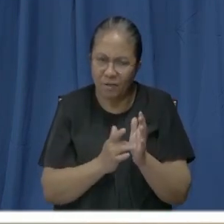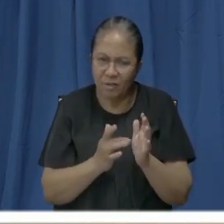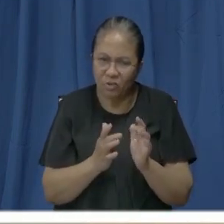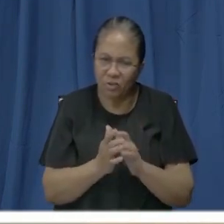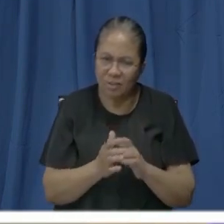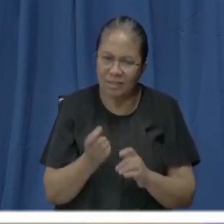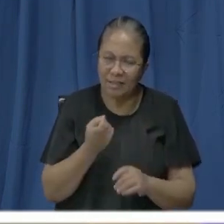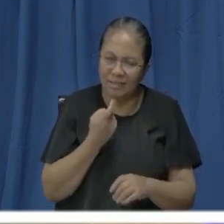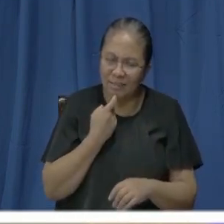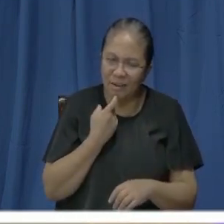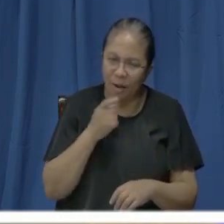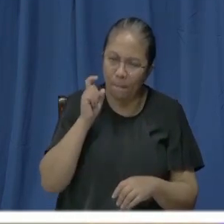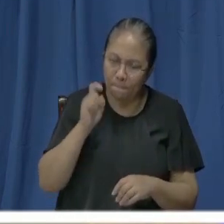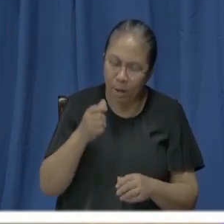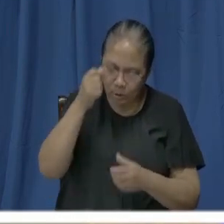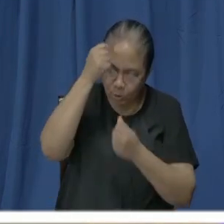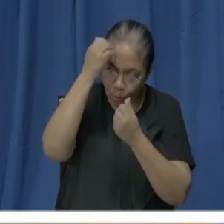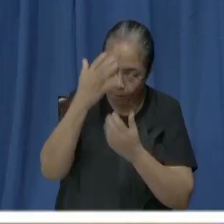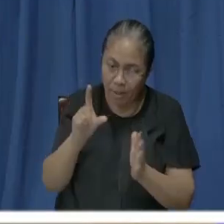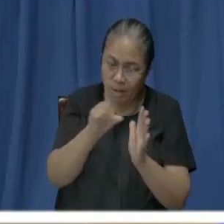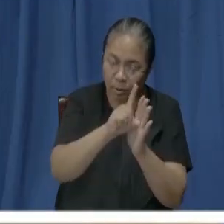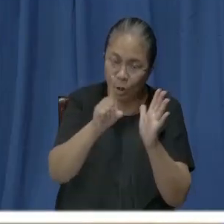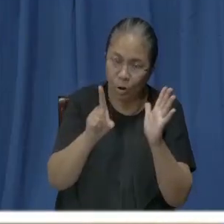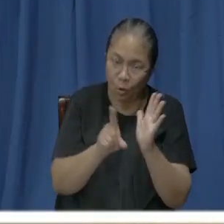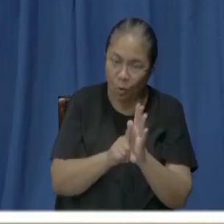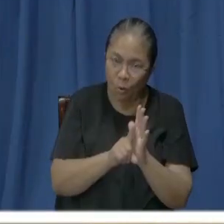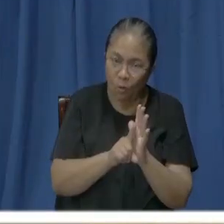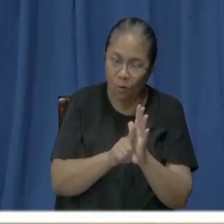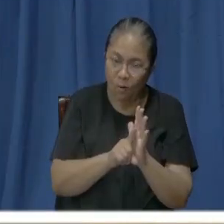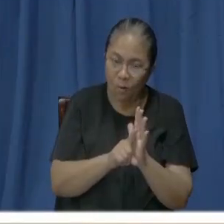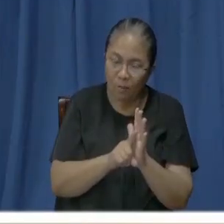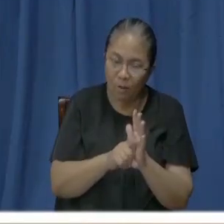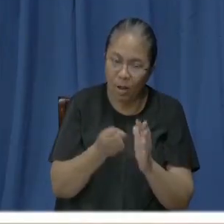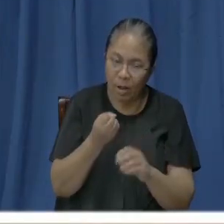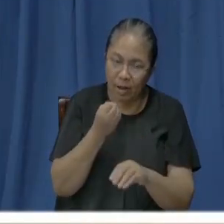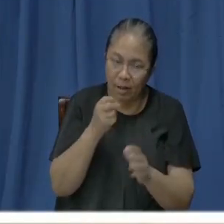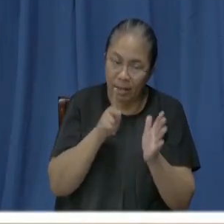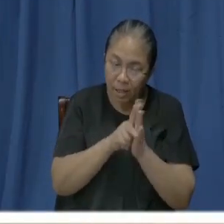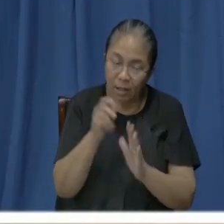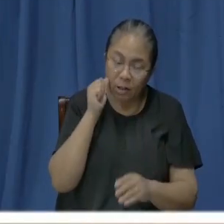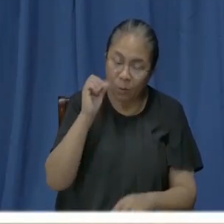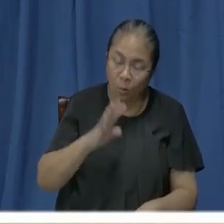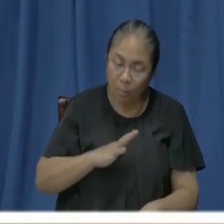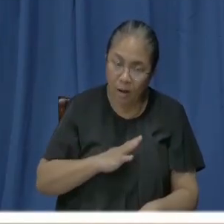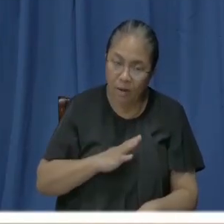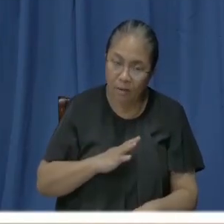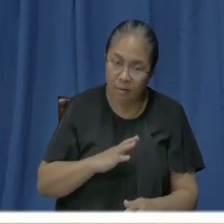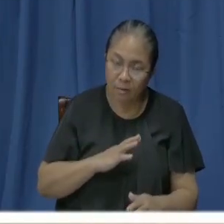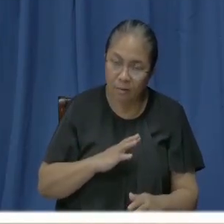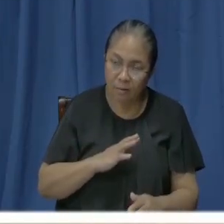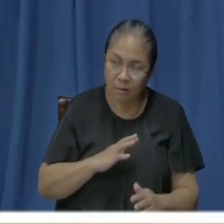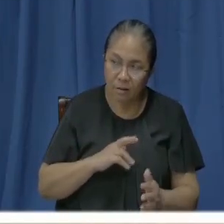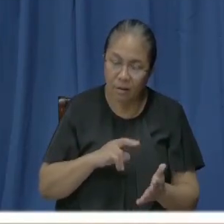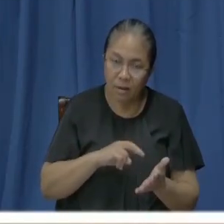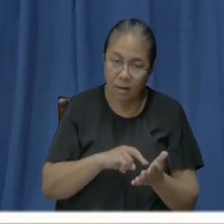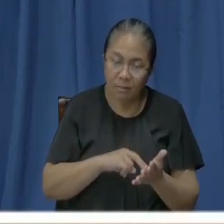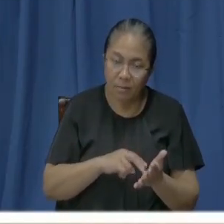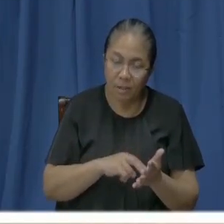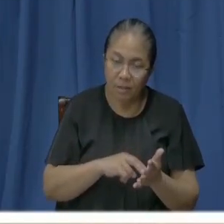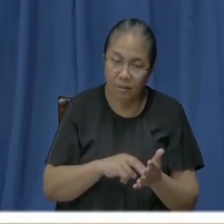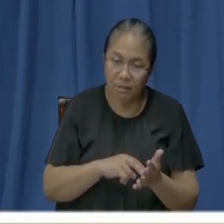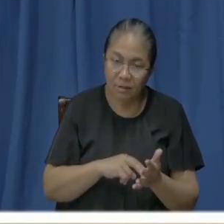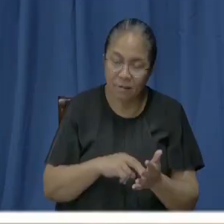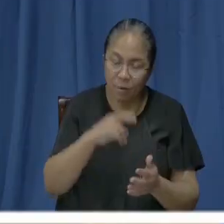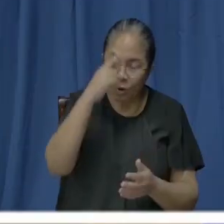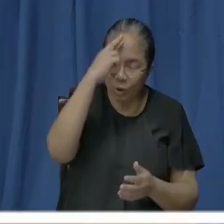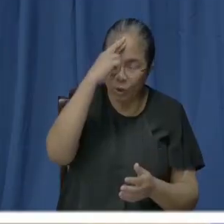must obey the law, stone her to death, then the Romans had